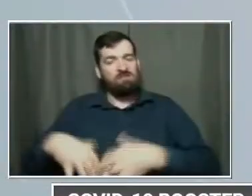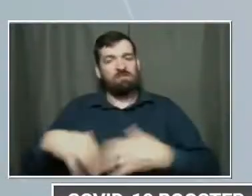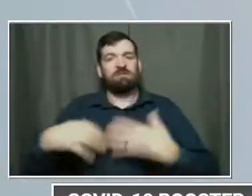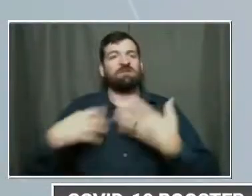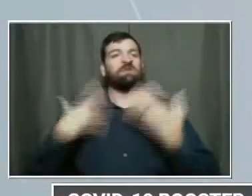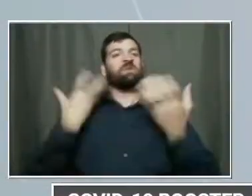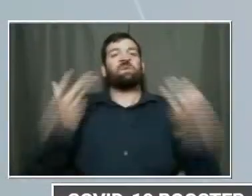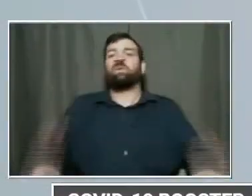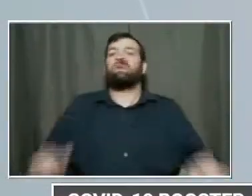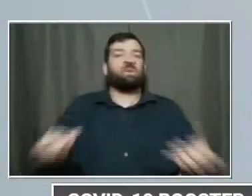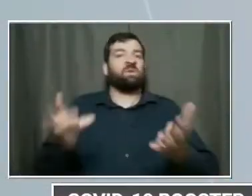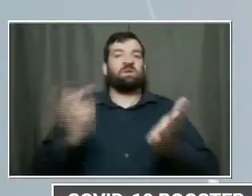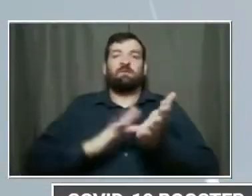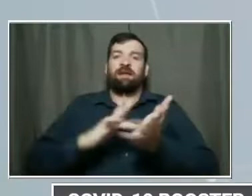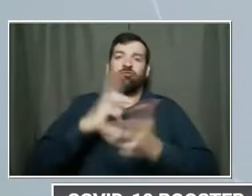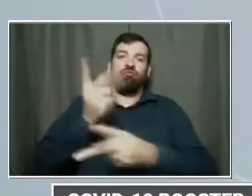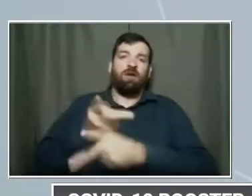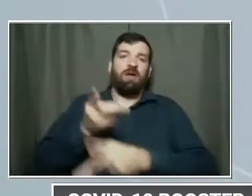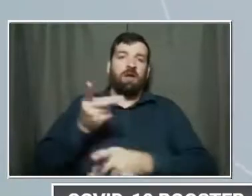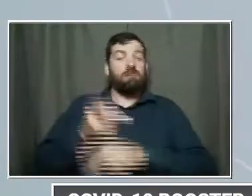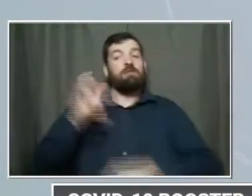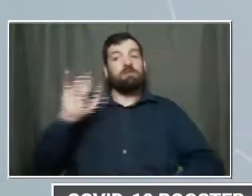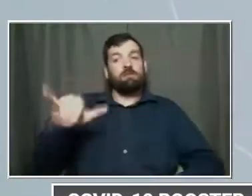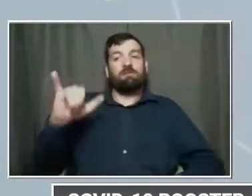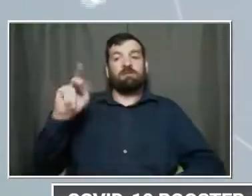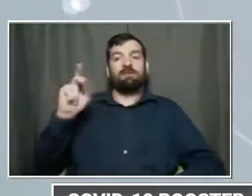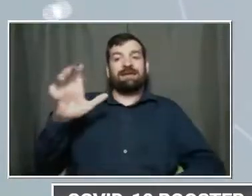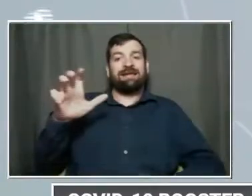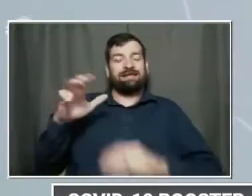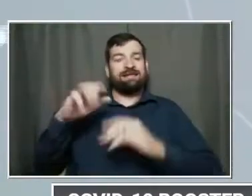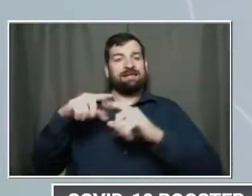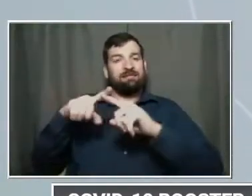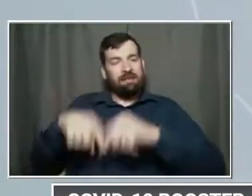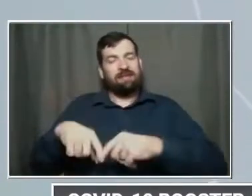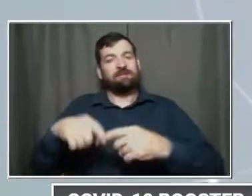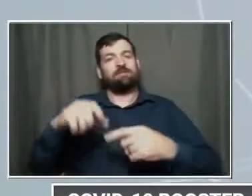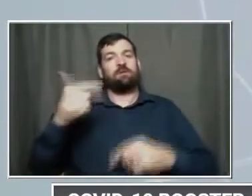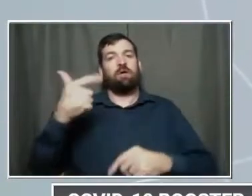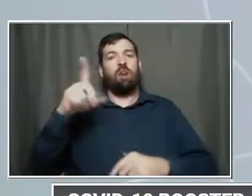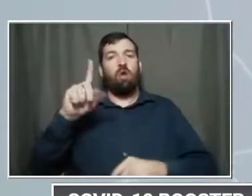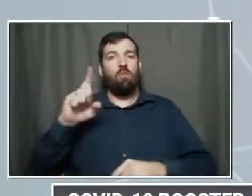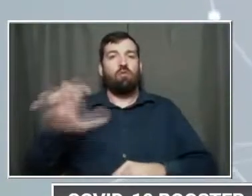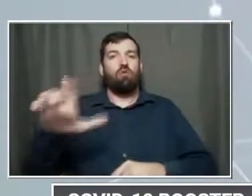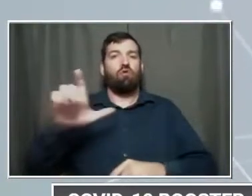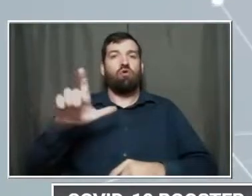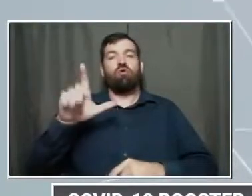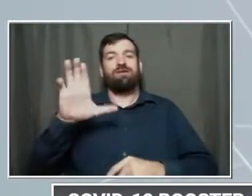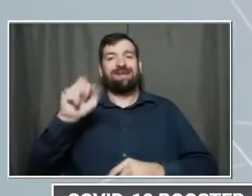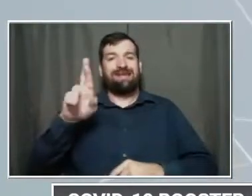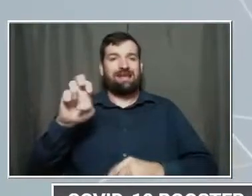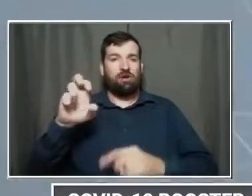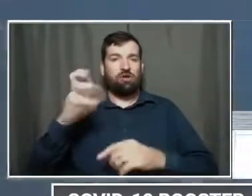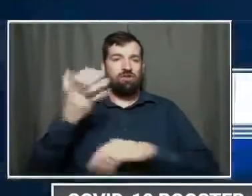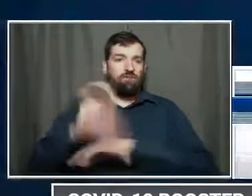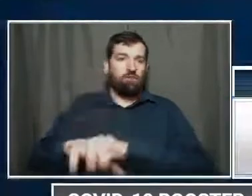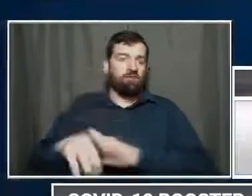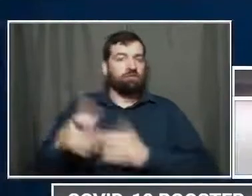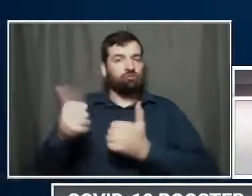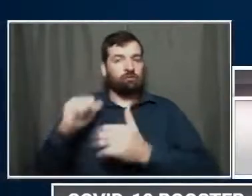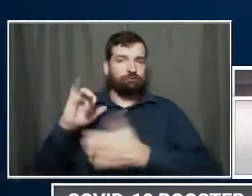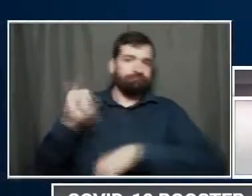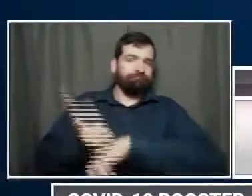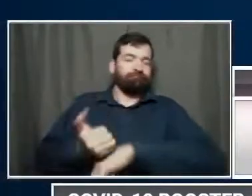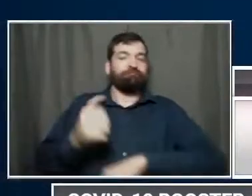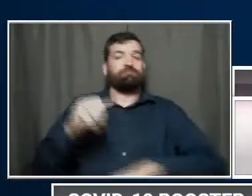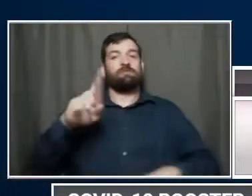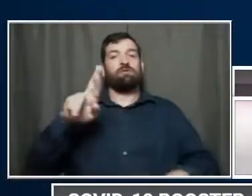can imagine. That is where the Kansas City-based Global Care Force is helping to fill that void. Nurse Roxanne Jones is